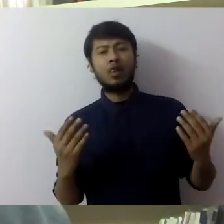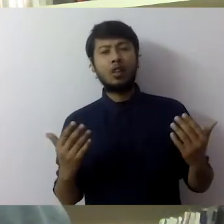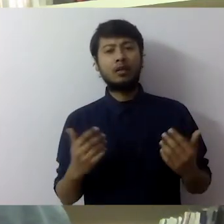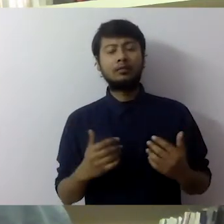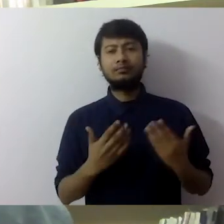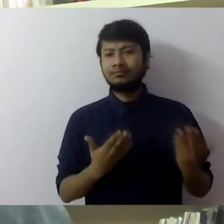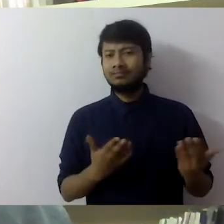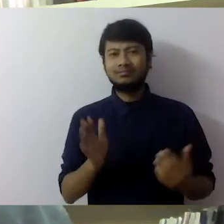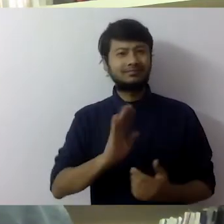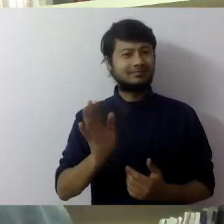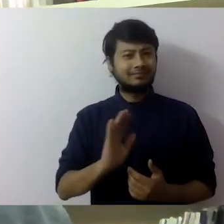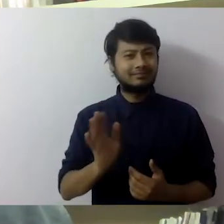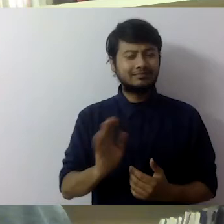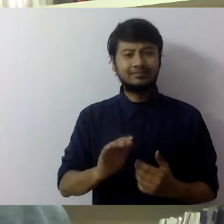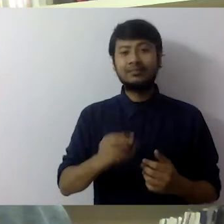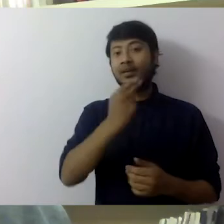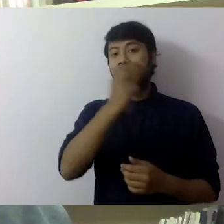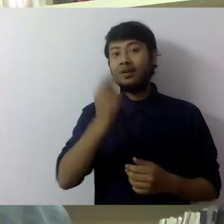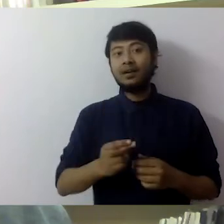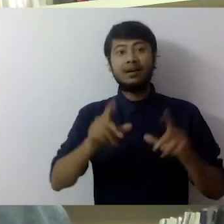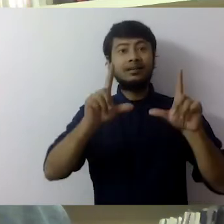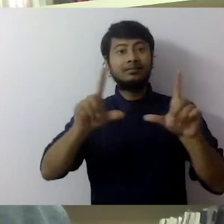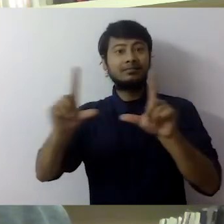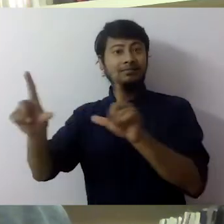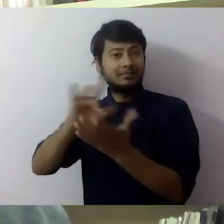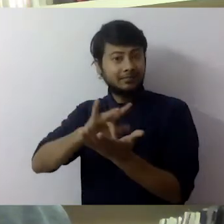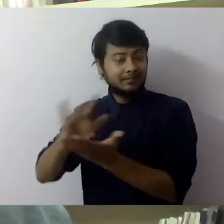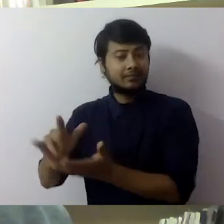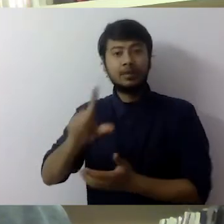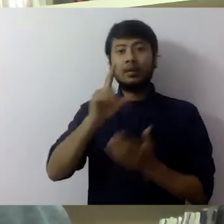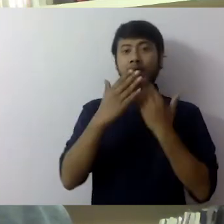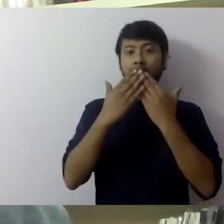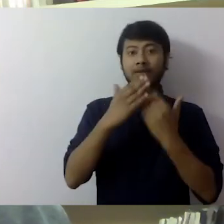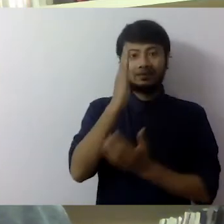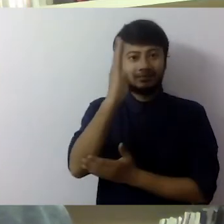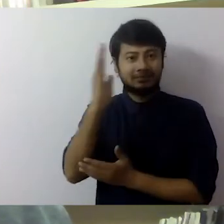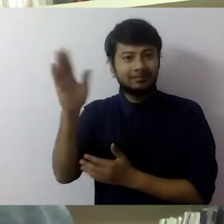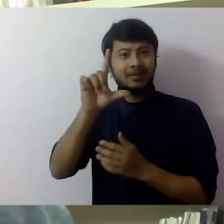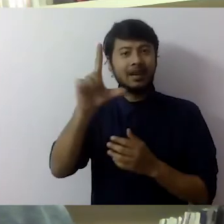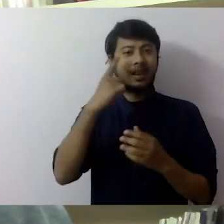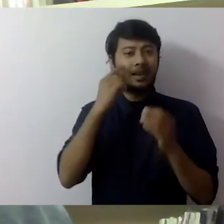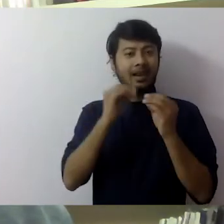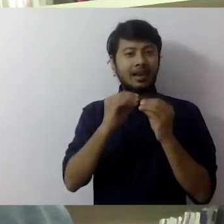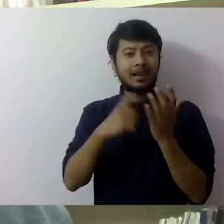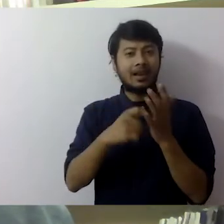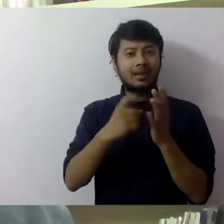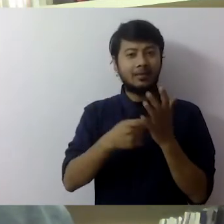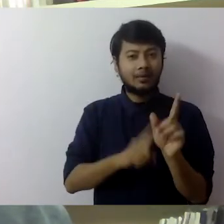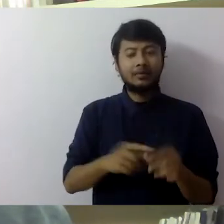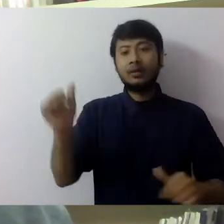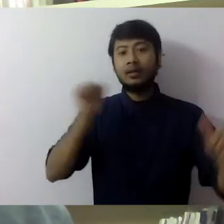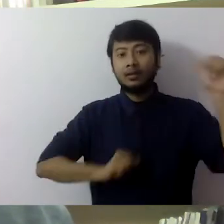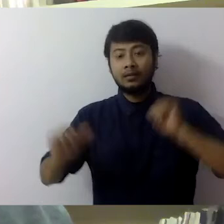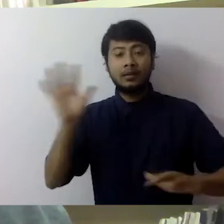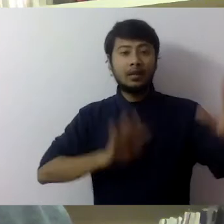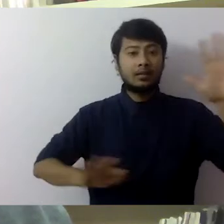perception. In its truest sense, museums, libraries, theatres, art galleries, etc. act as